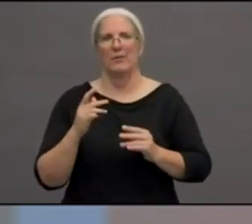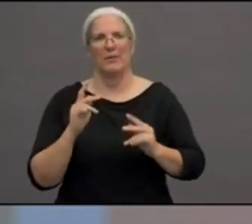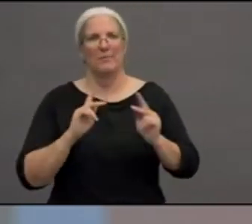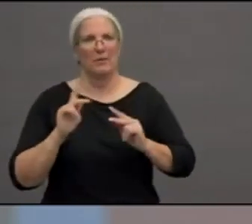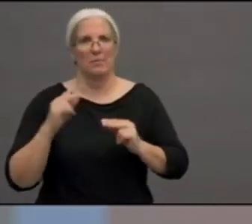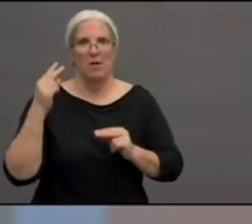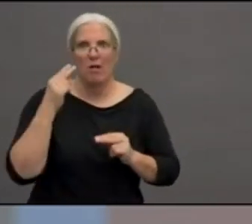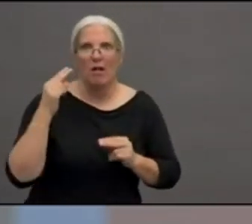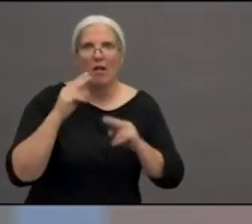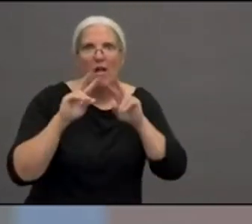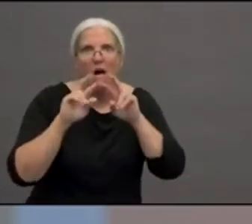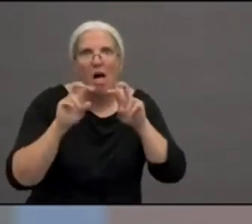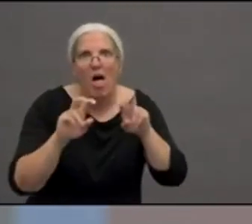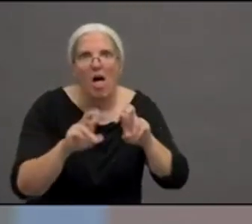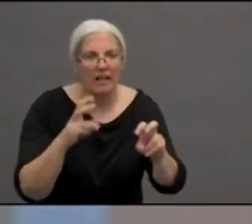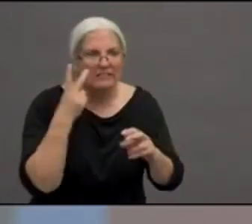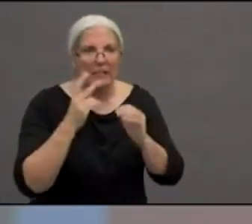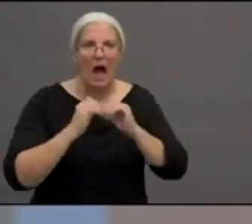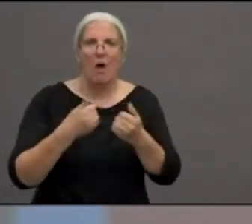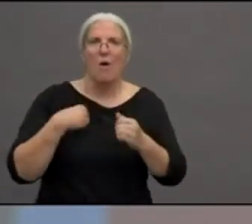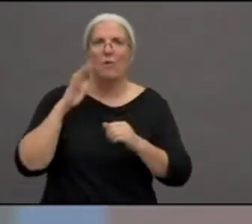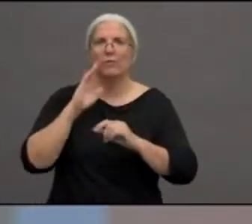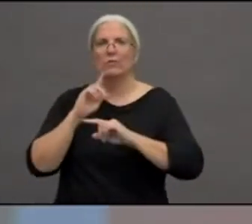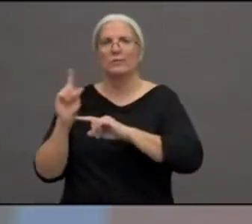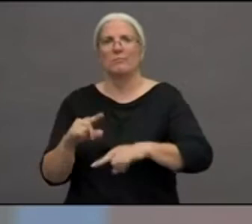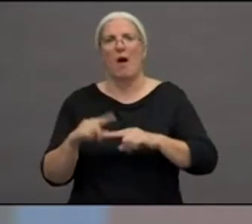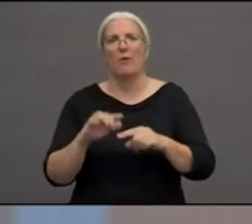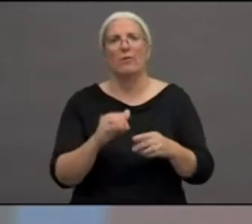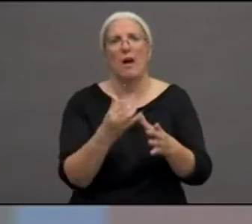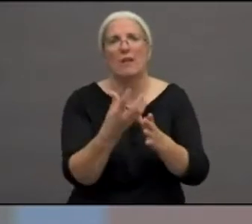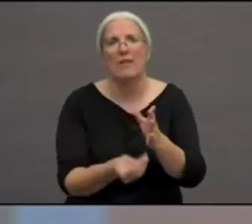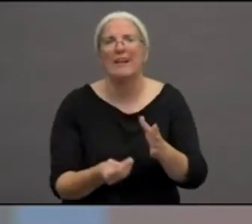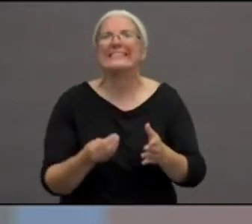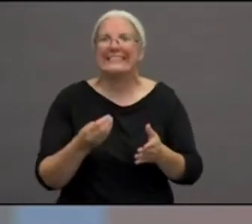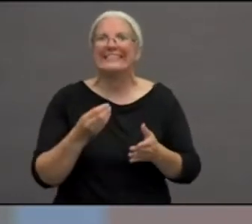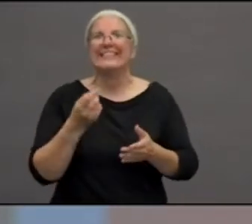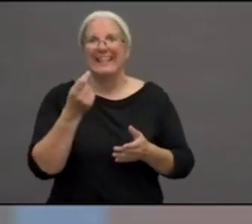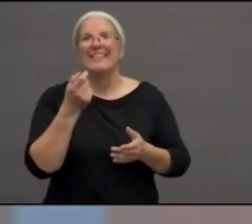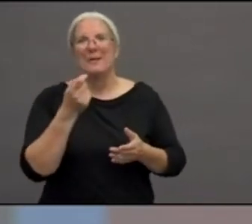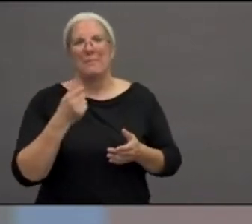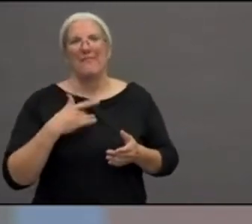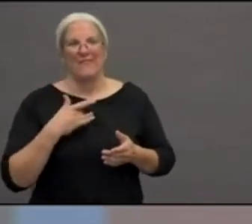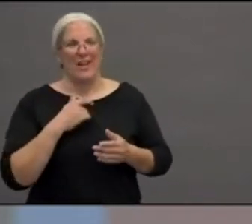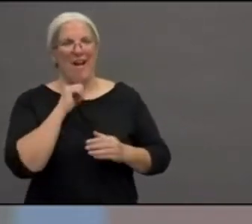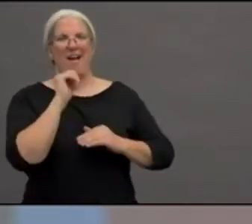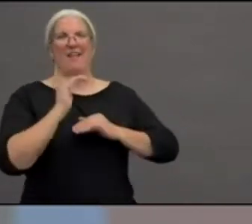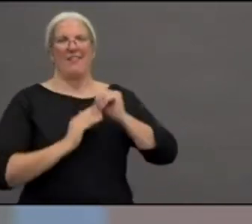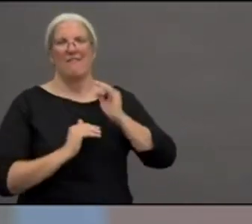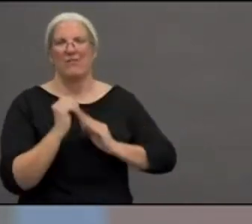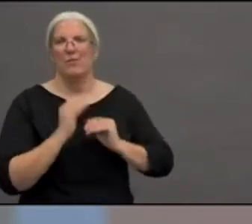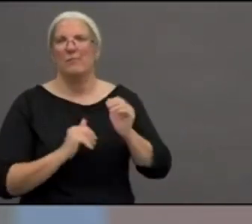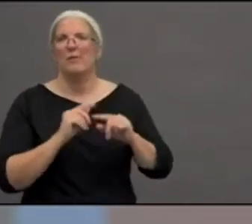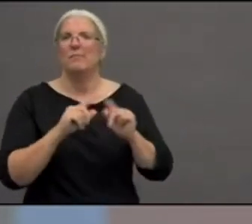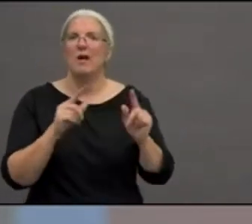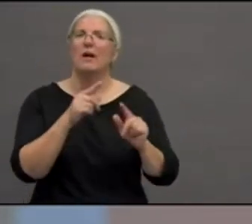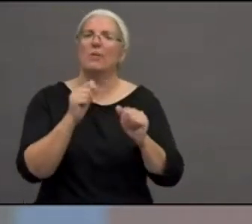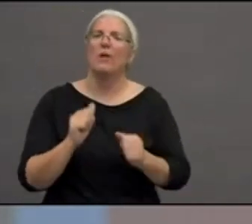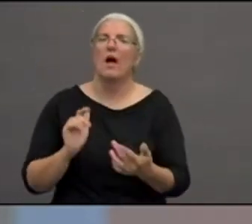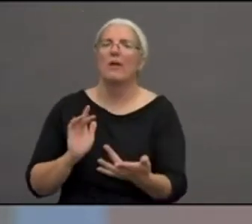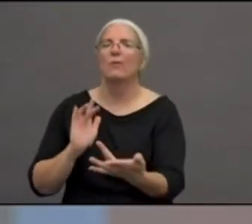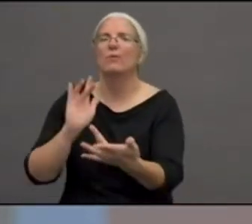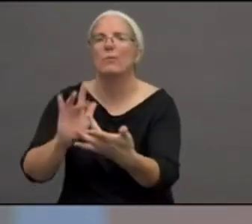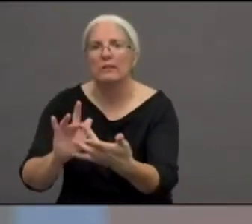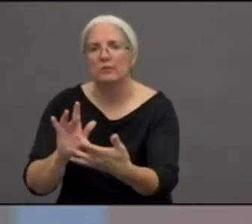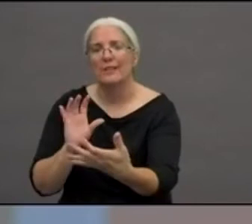what your response might be. And so that can be a little bit uncomfortable as well. And so again, reaching out and connecting